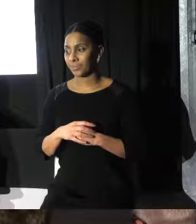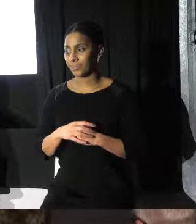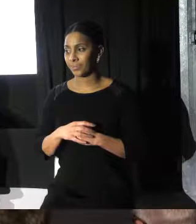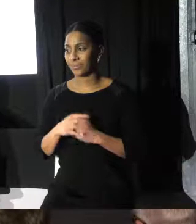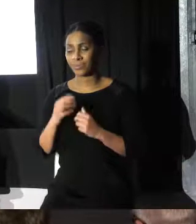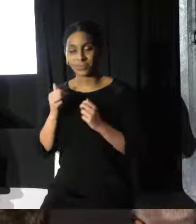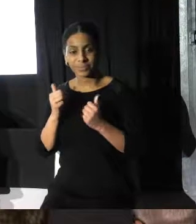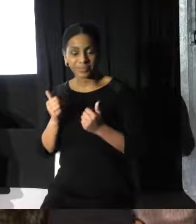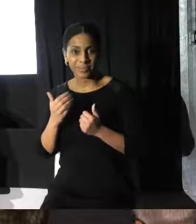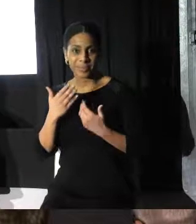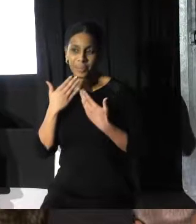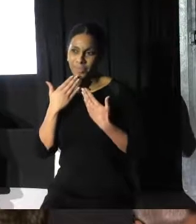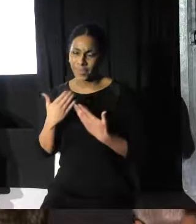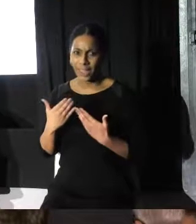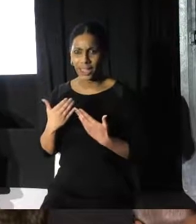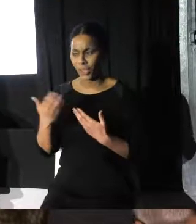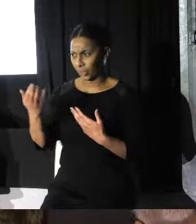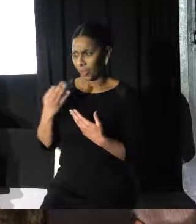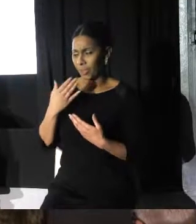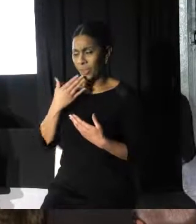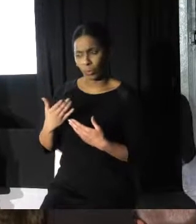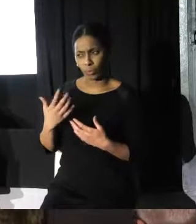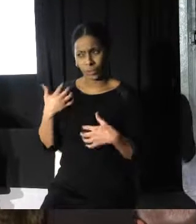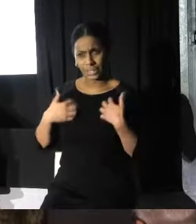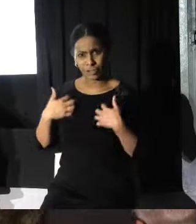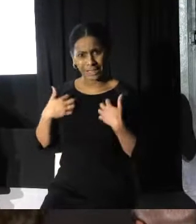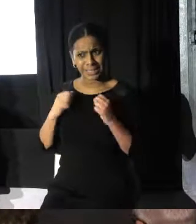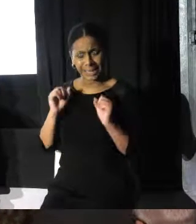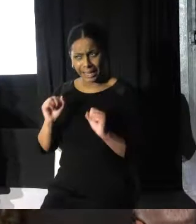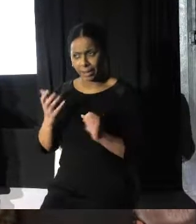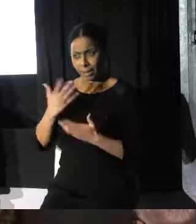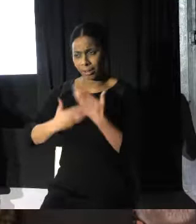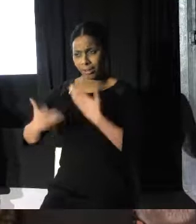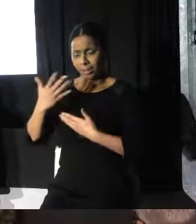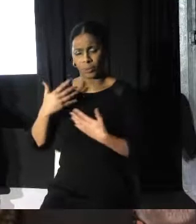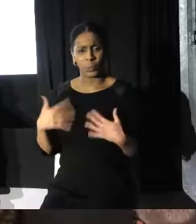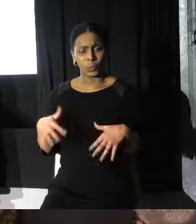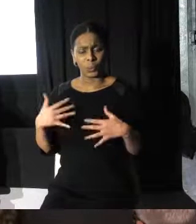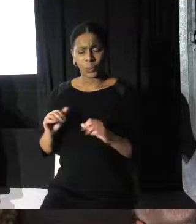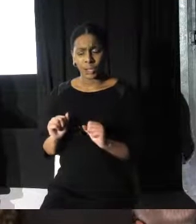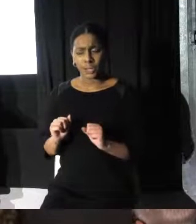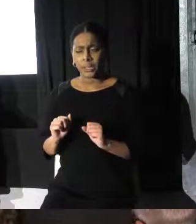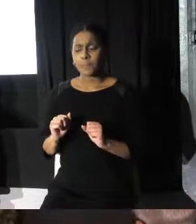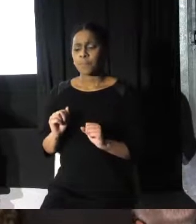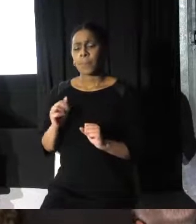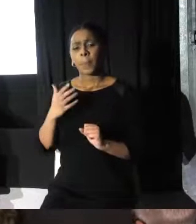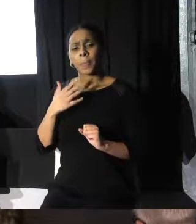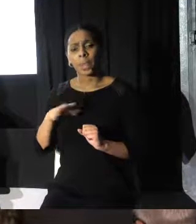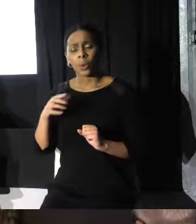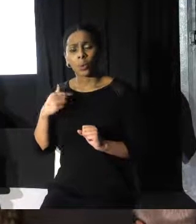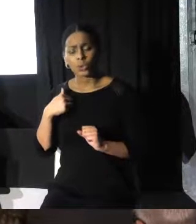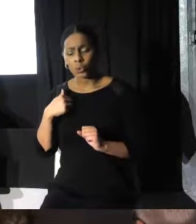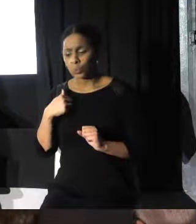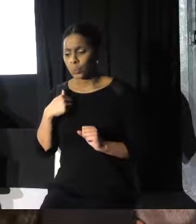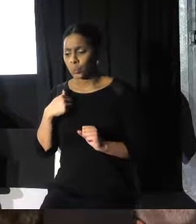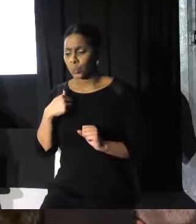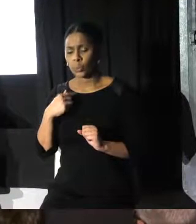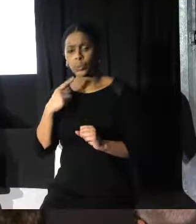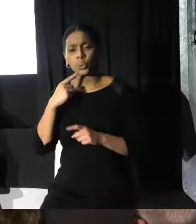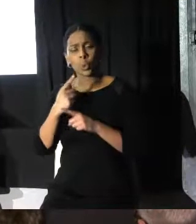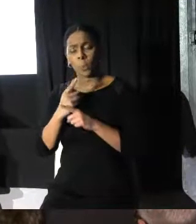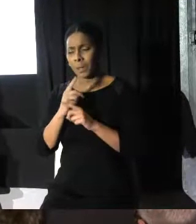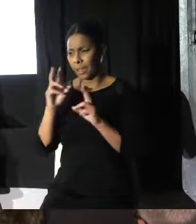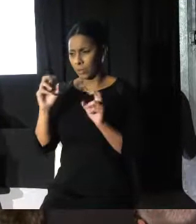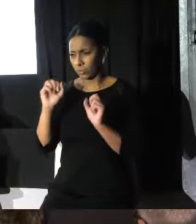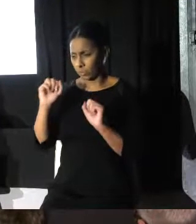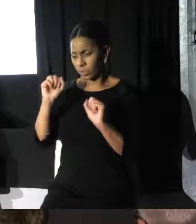Thank you so much. That was really interesting, and what a moving conclusion. I'd like to talk a little, or hear you talk a little bit more about this idea of